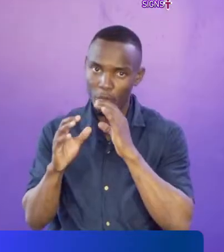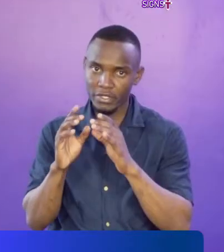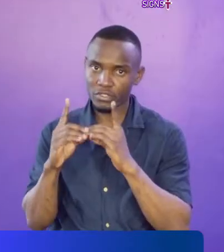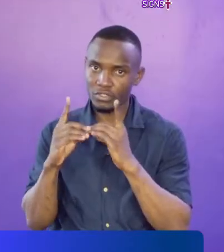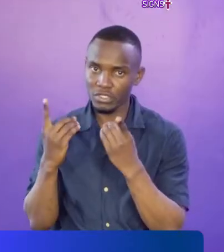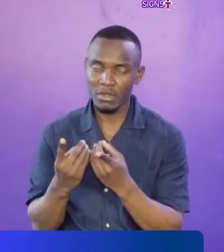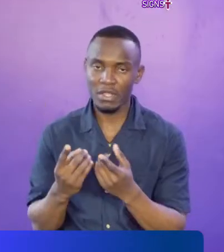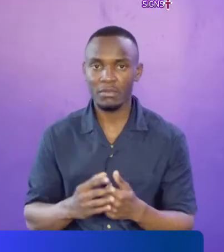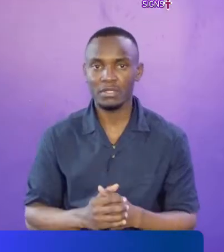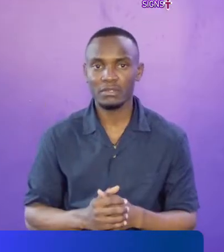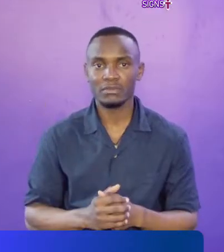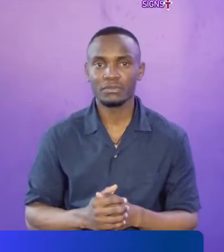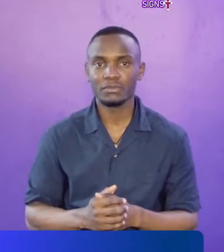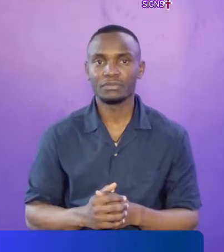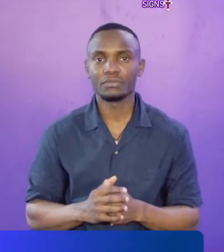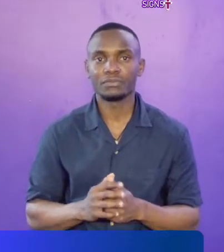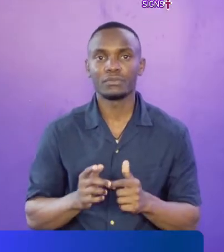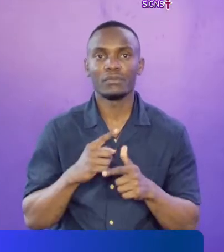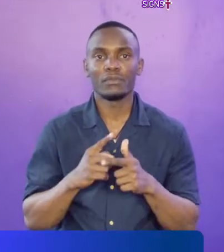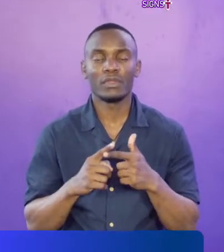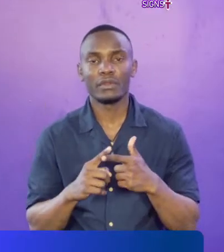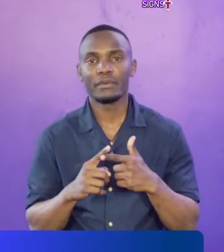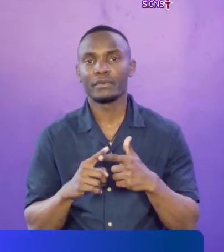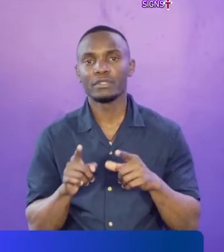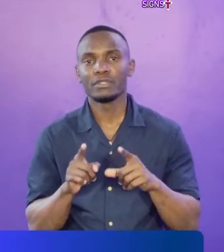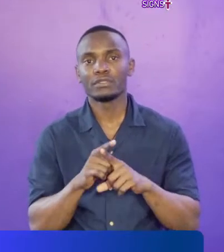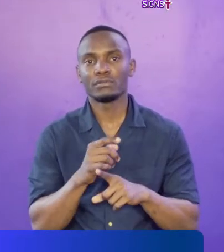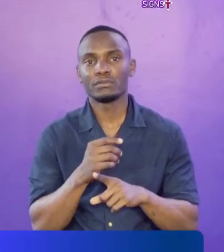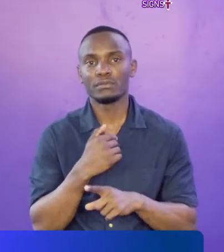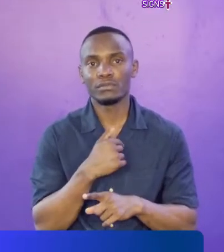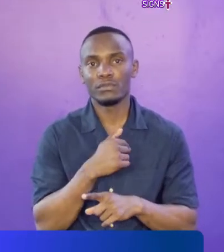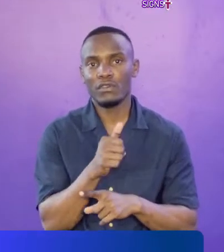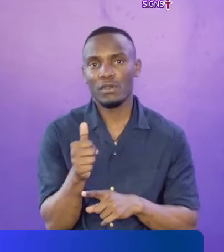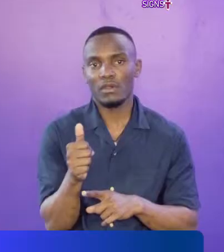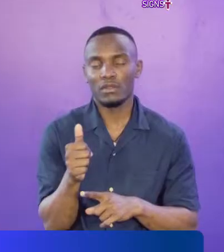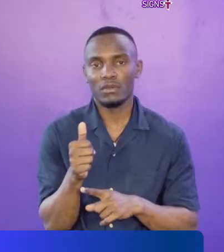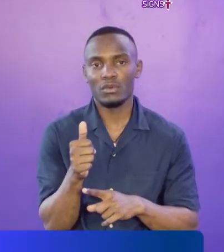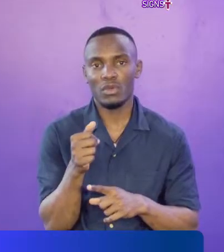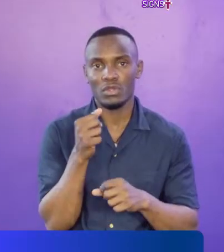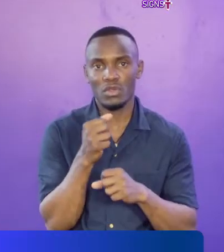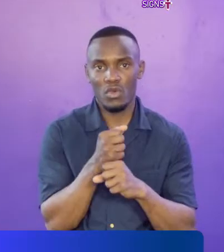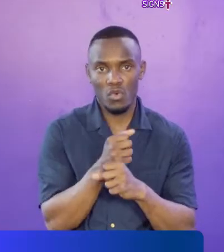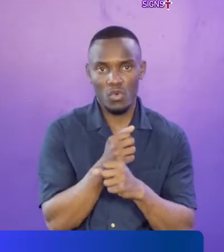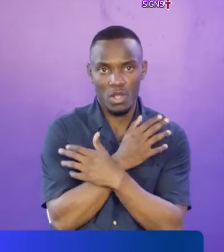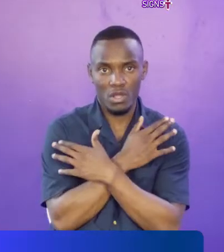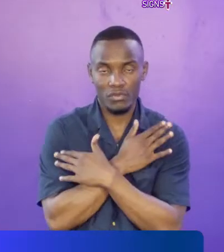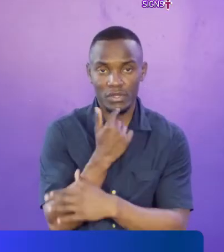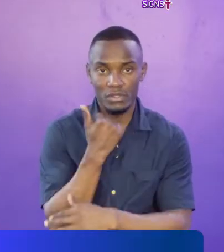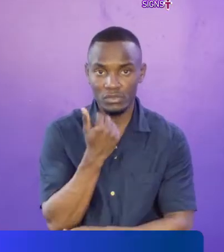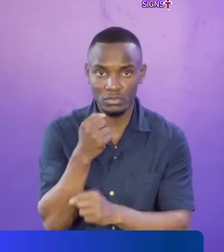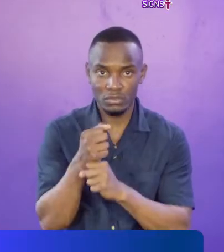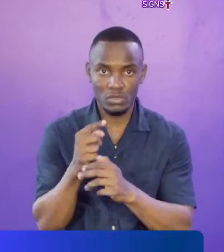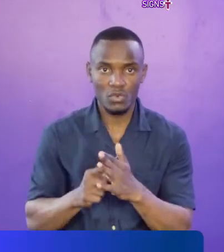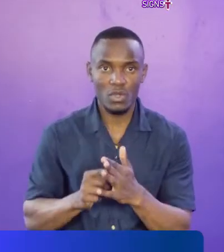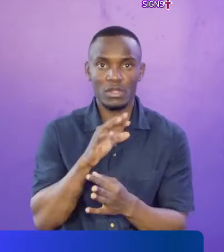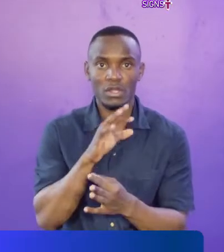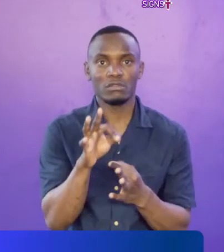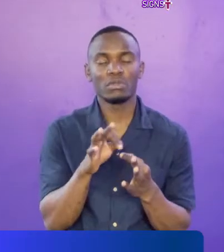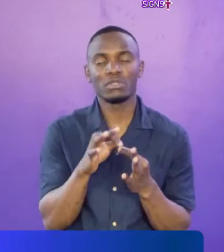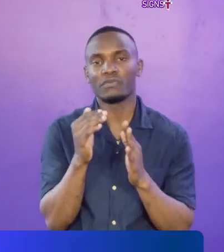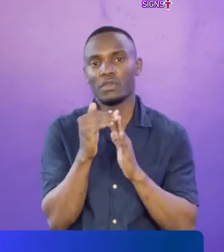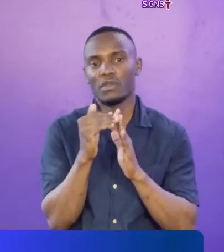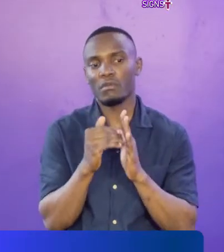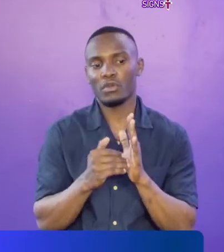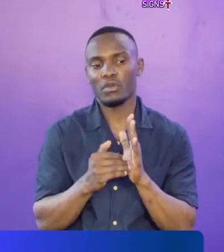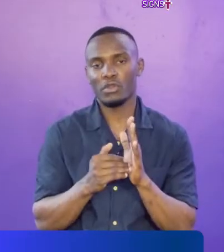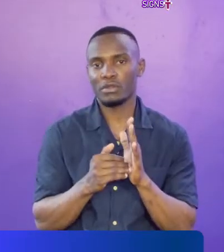then I have also my colleagues who handle specific programs within